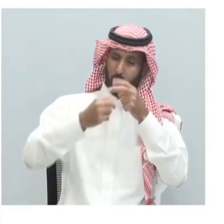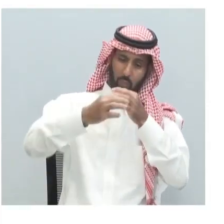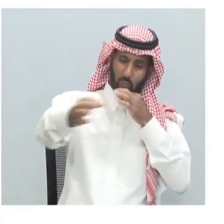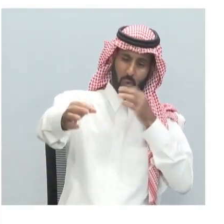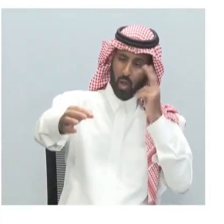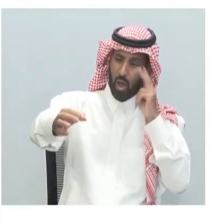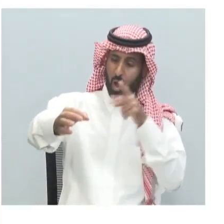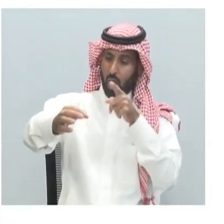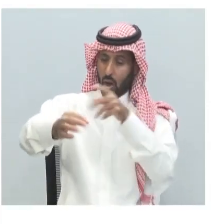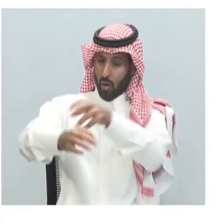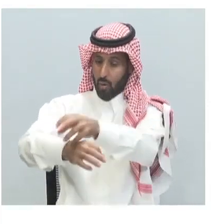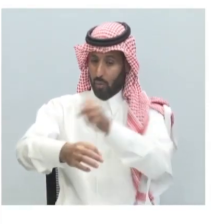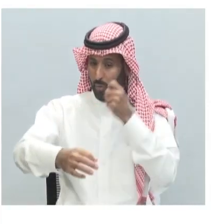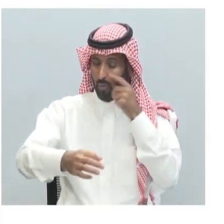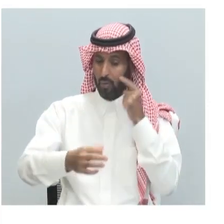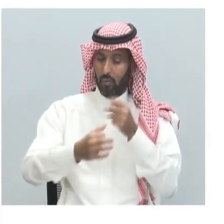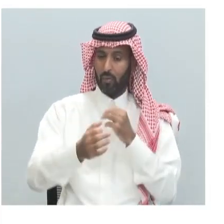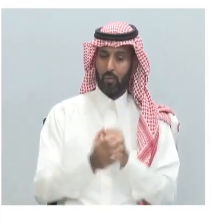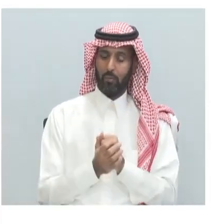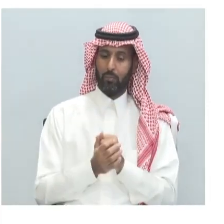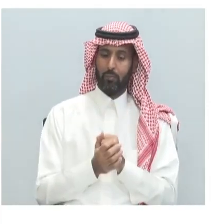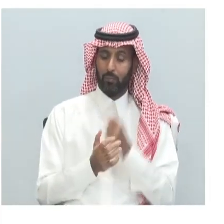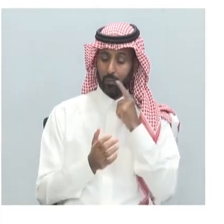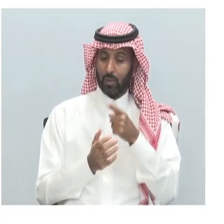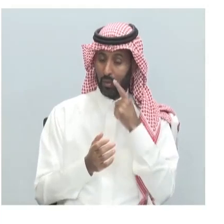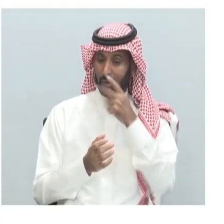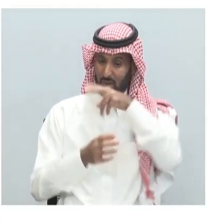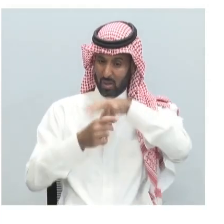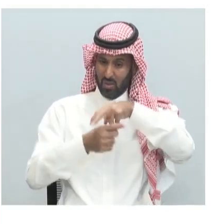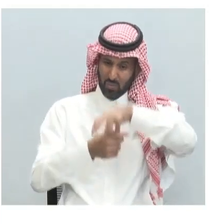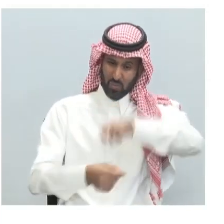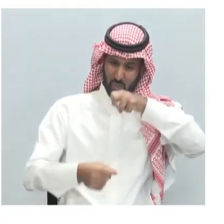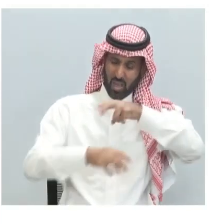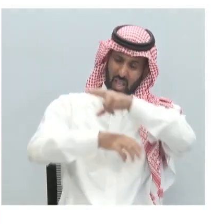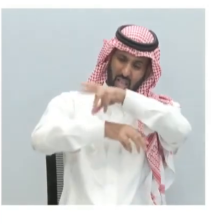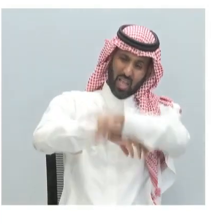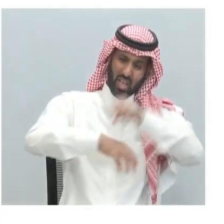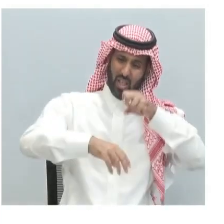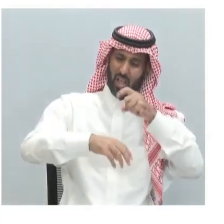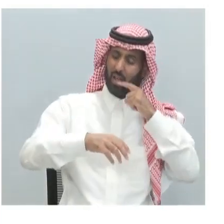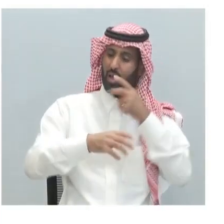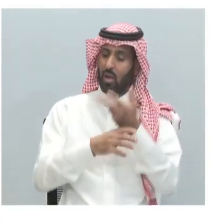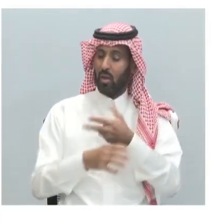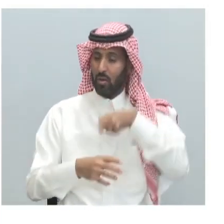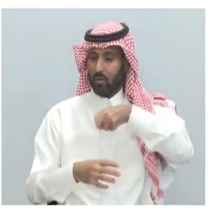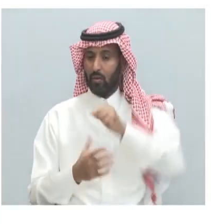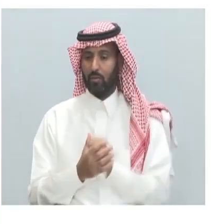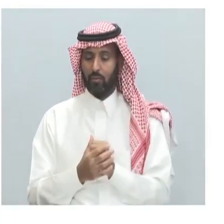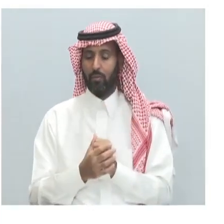so they can spot animals that are kilometers away. They have very sharp talons that they use to attack and catch their